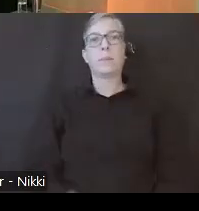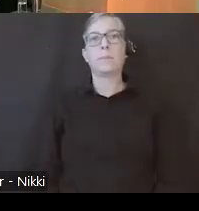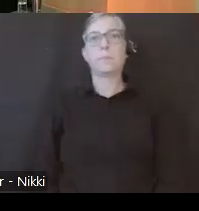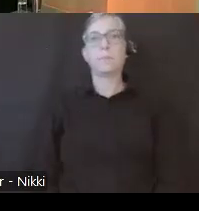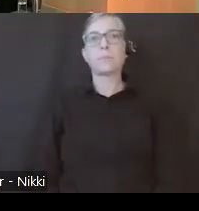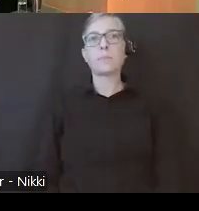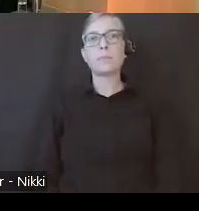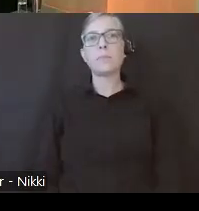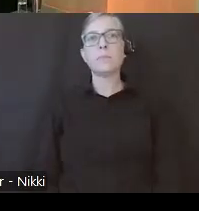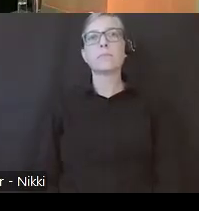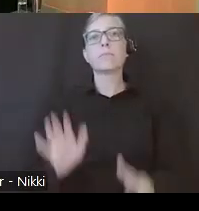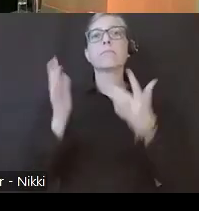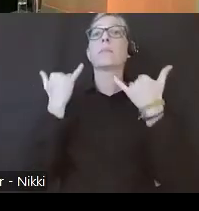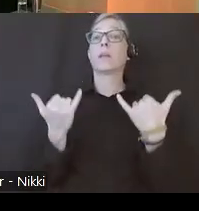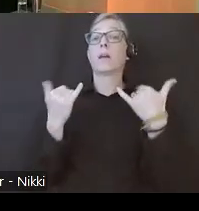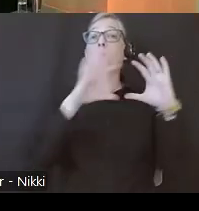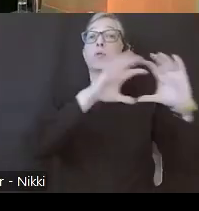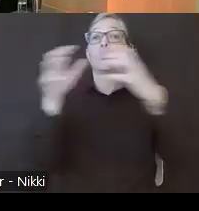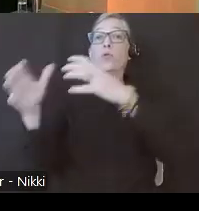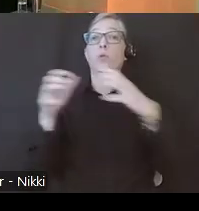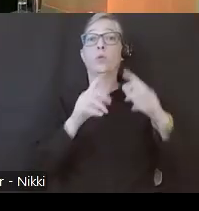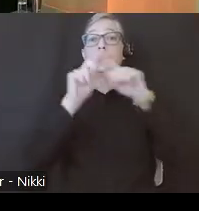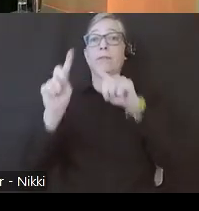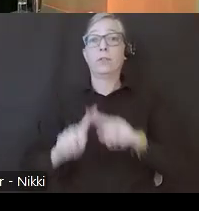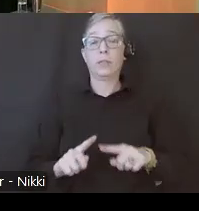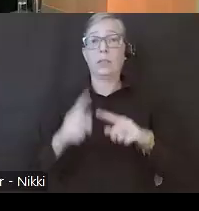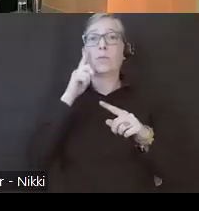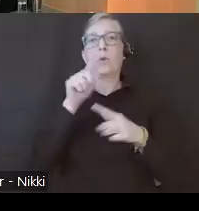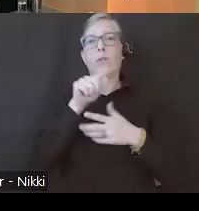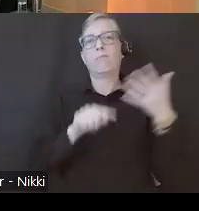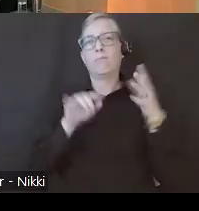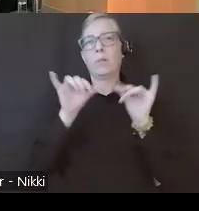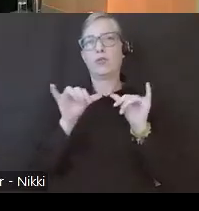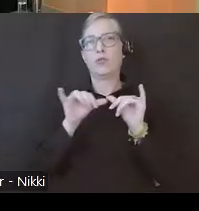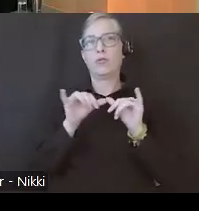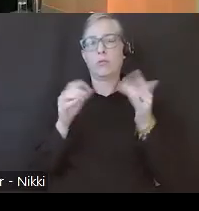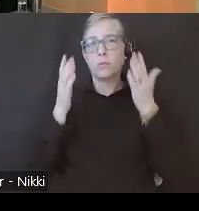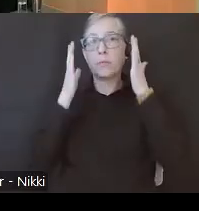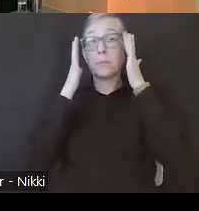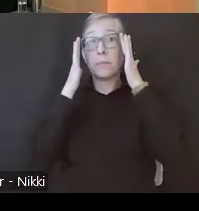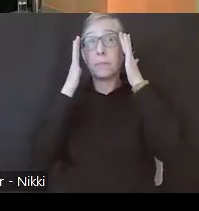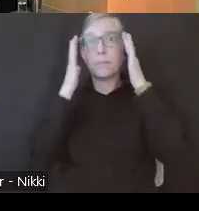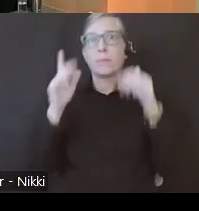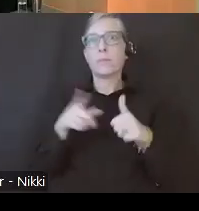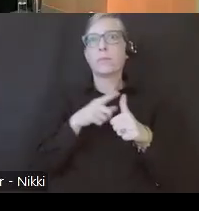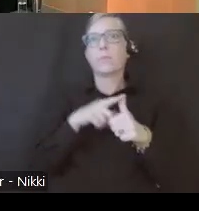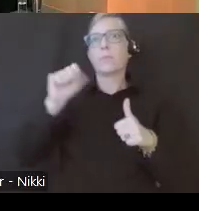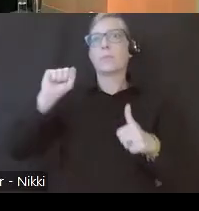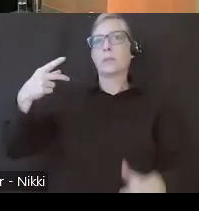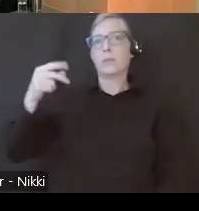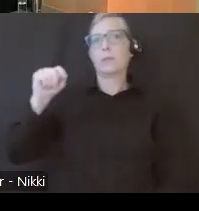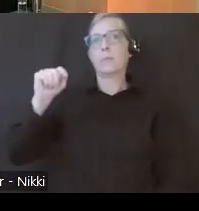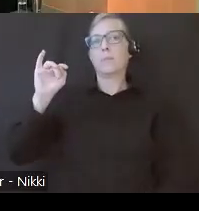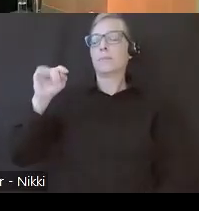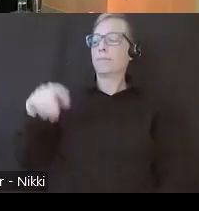What about group differences on these measures? The first is the spectrogram. As you